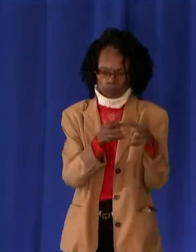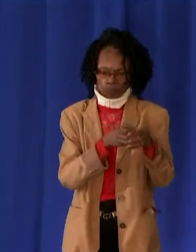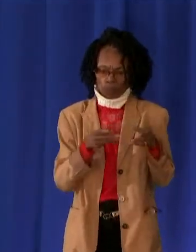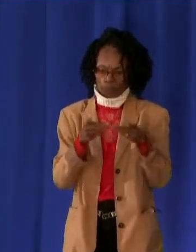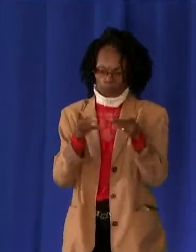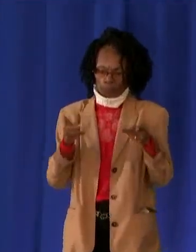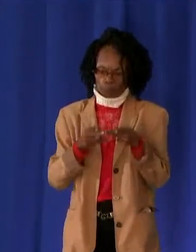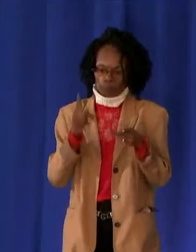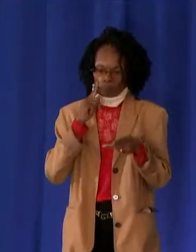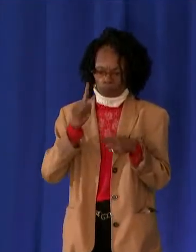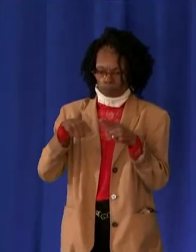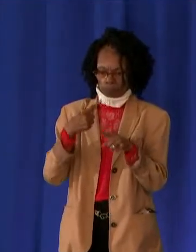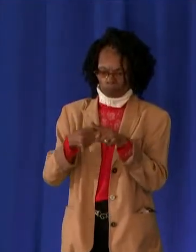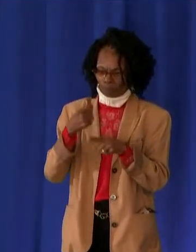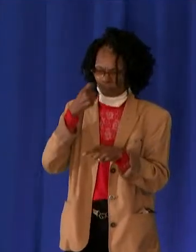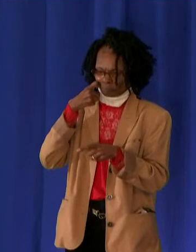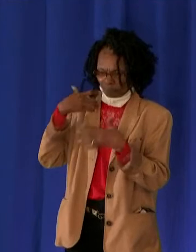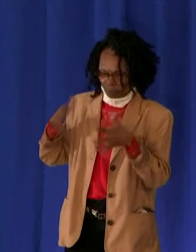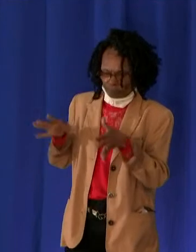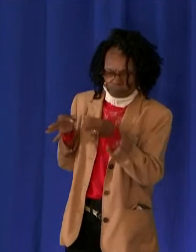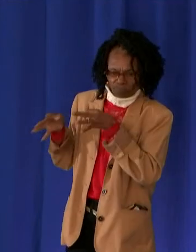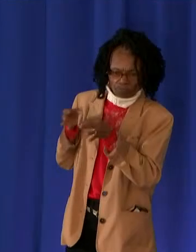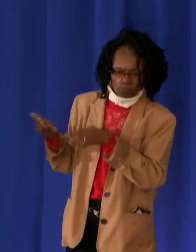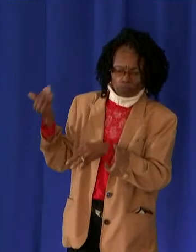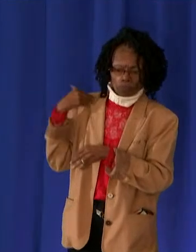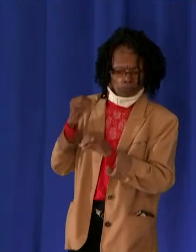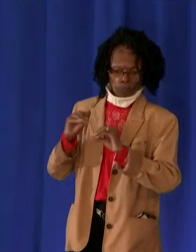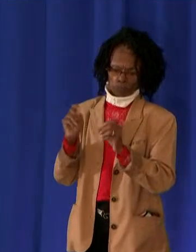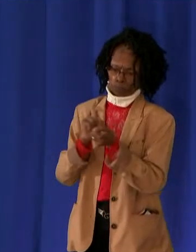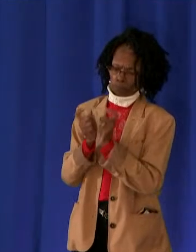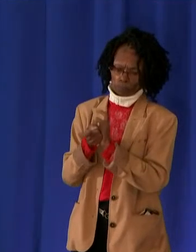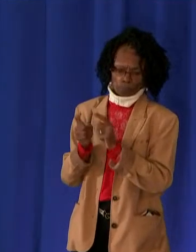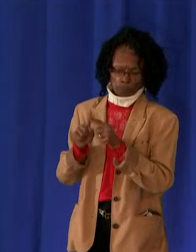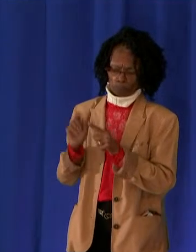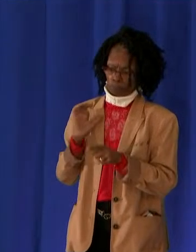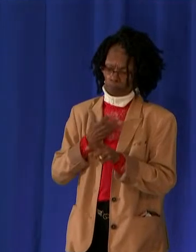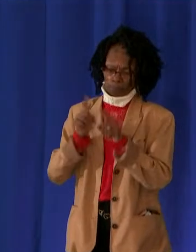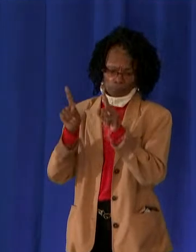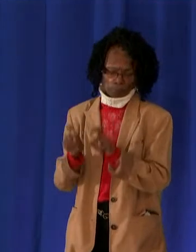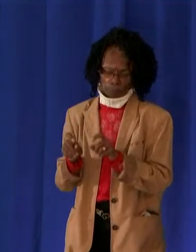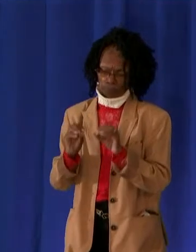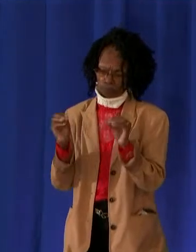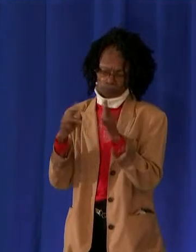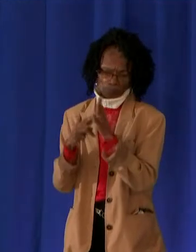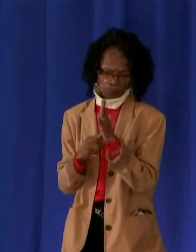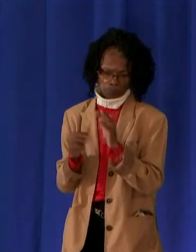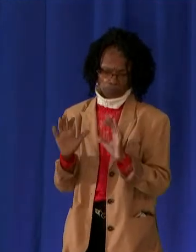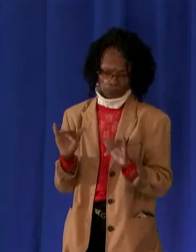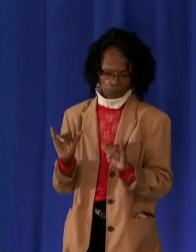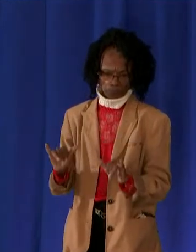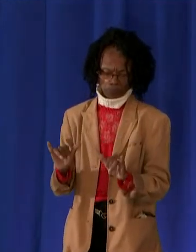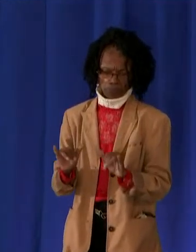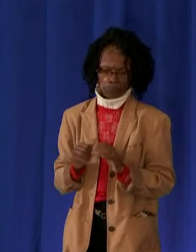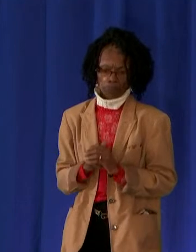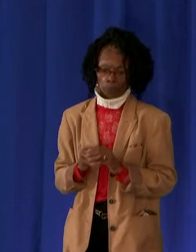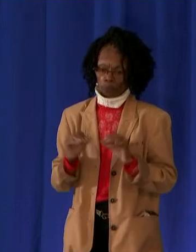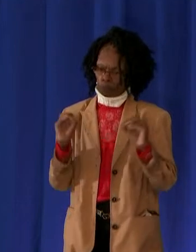facilities, as I mentioned. We've had no change to our testing protocols. First of all, our asymptomatic